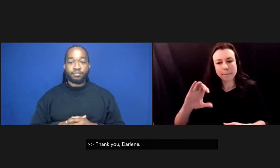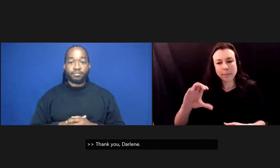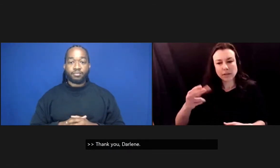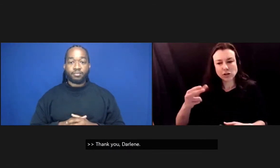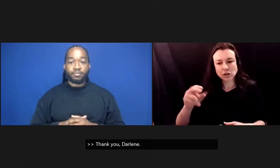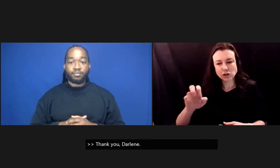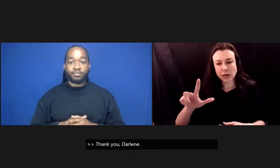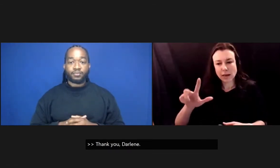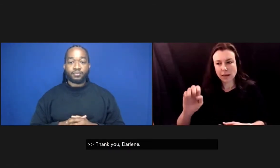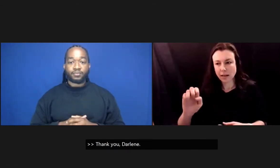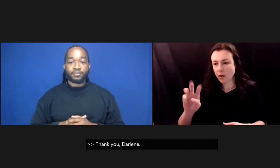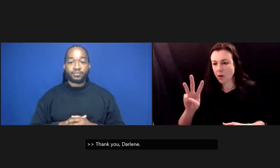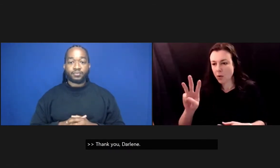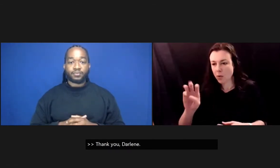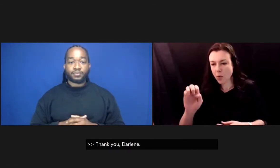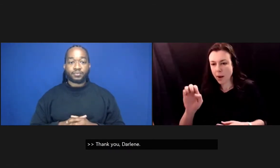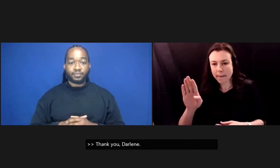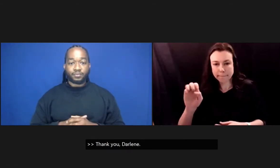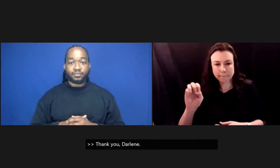person introducing them,